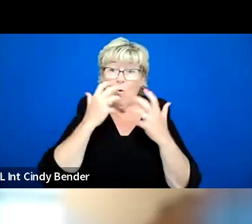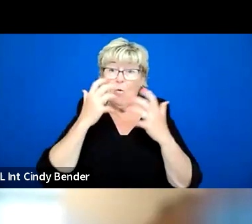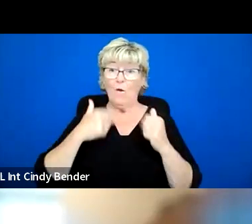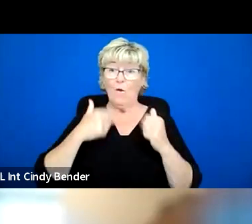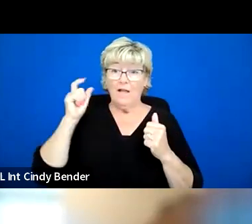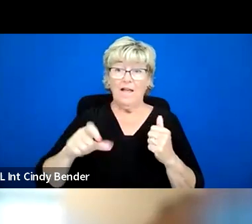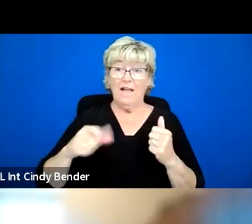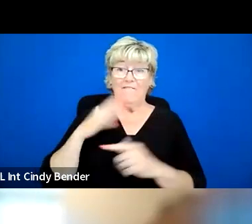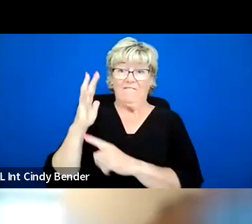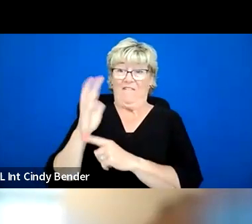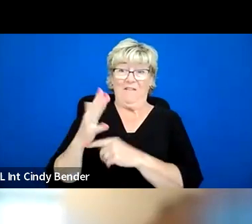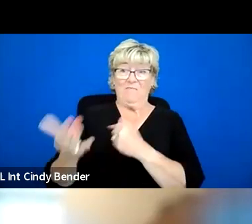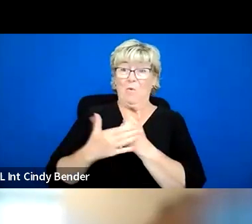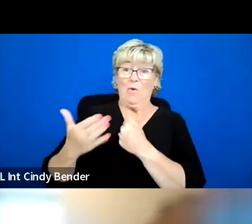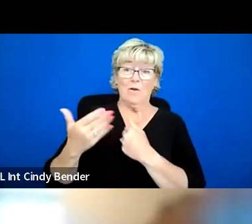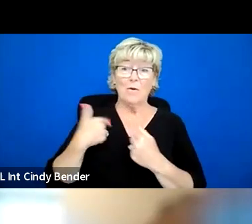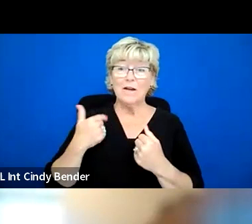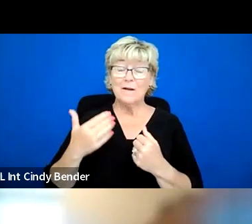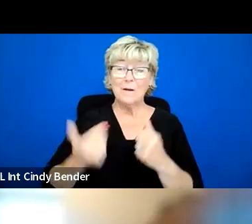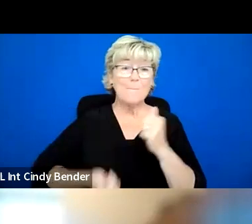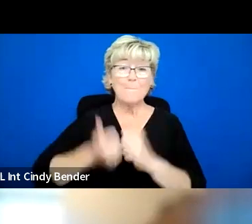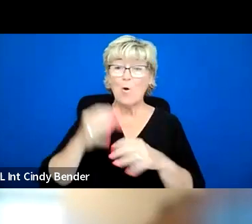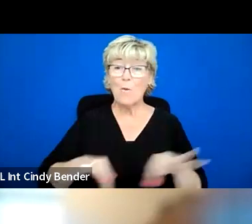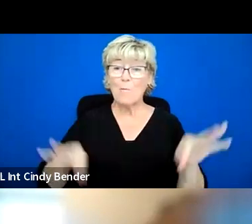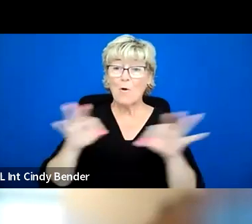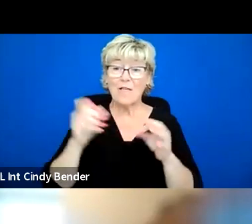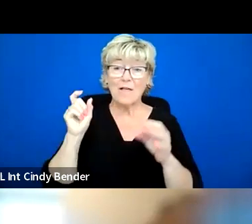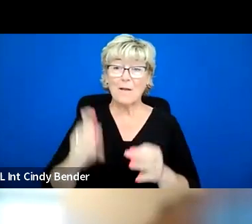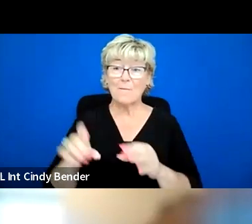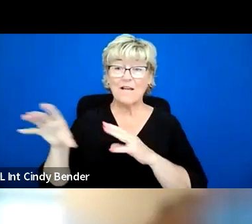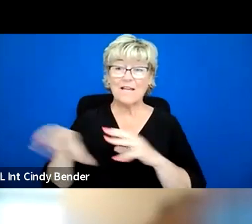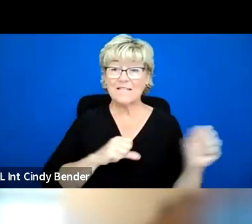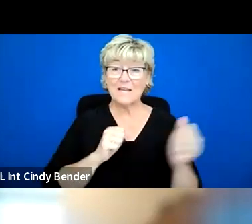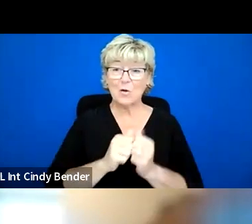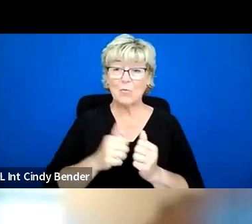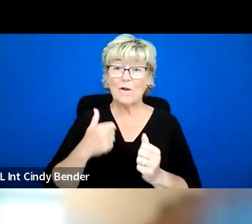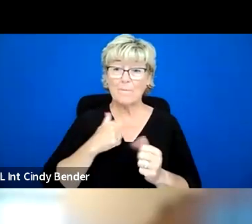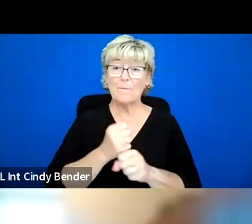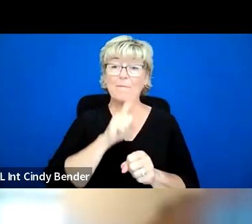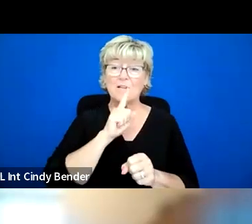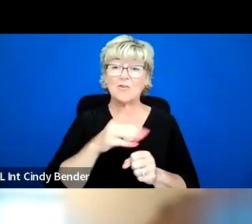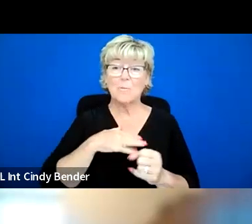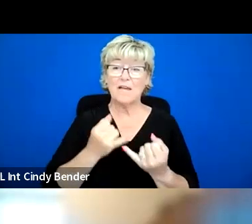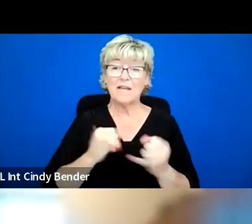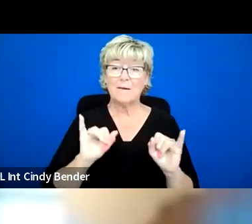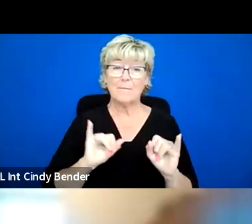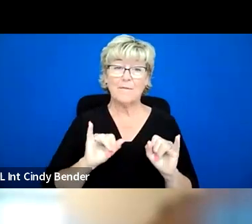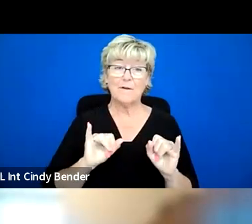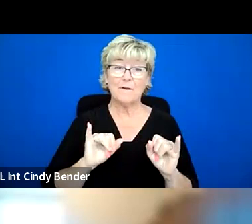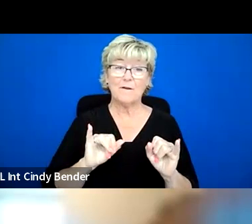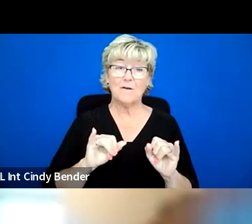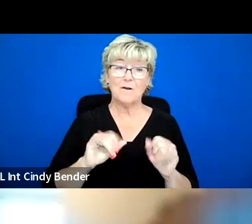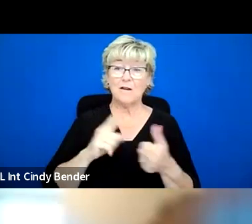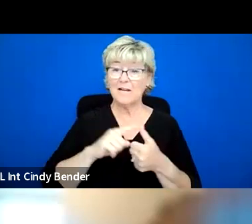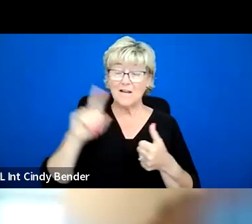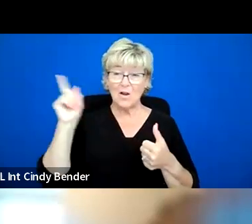got a 5-minute warning. What are my most important things I need to take with me to ensure my independence? And I was like, where are